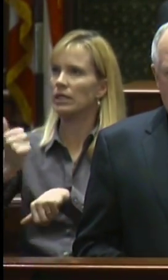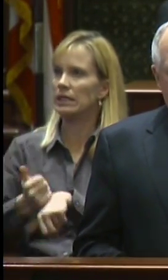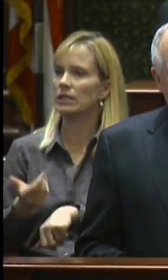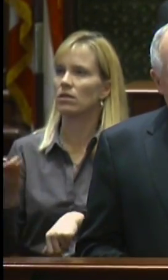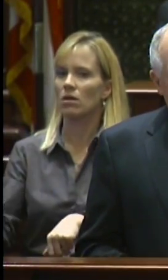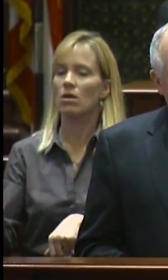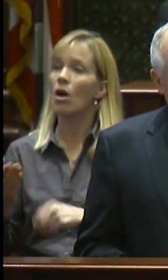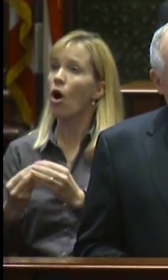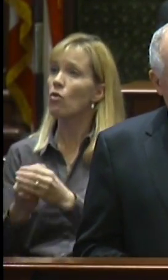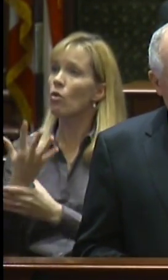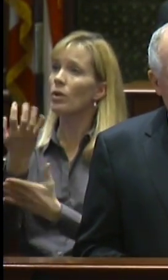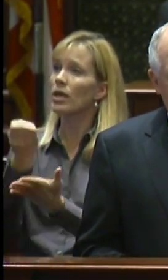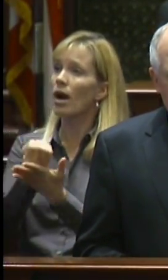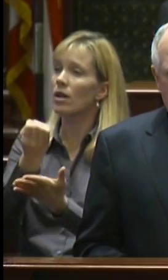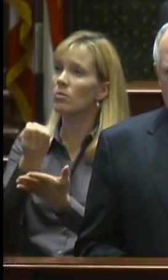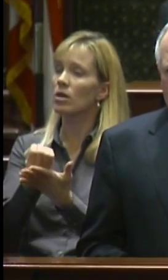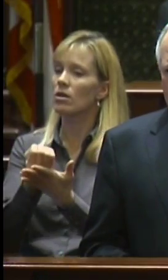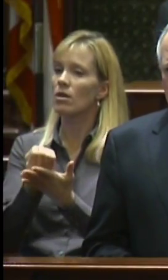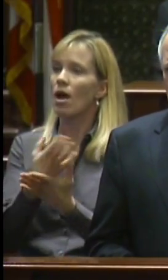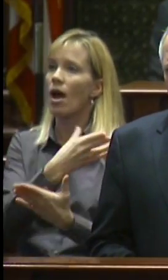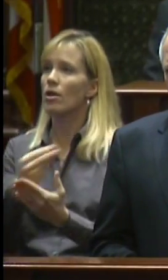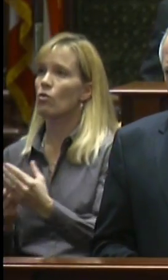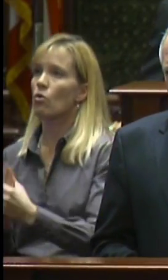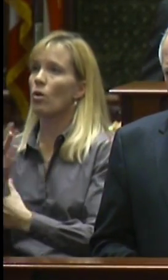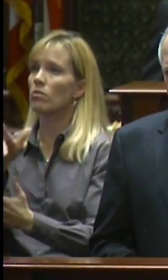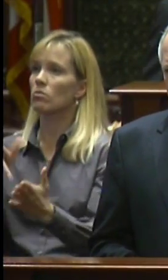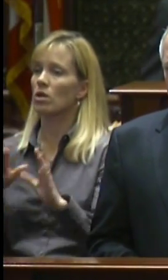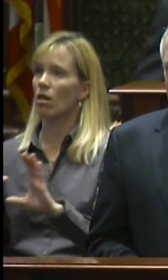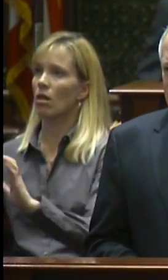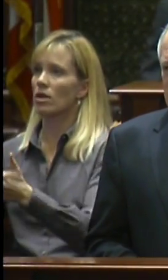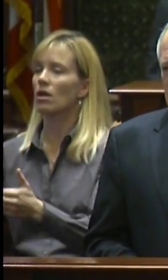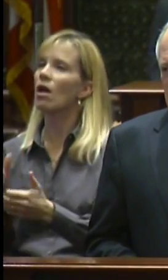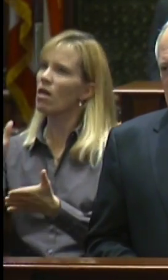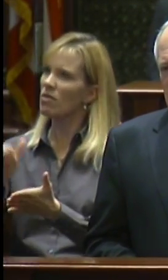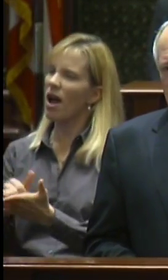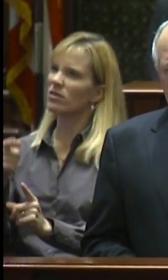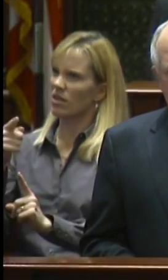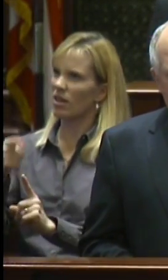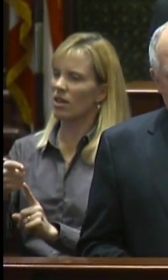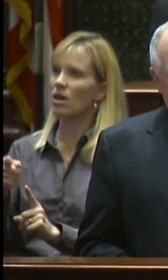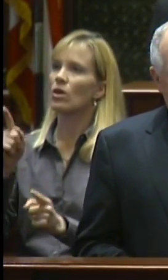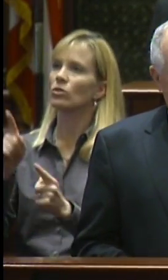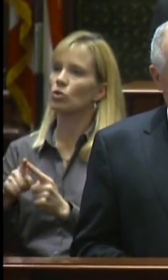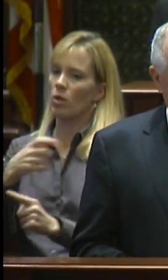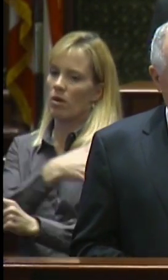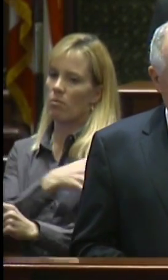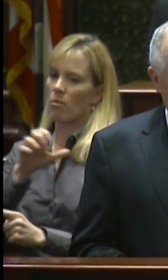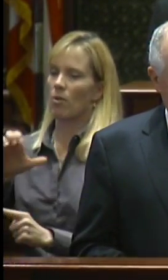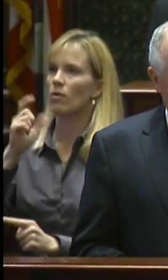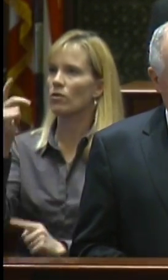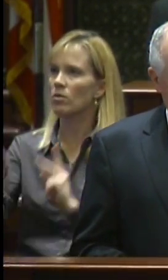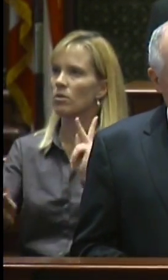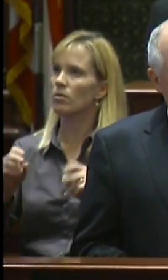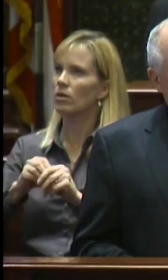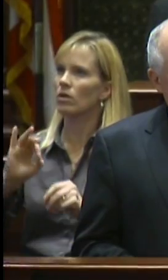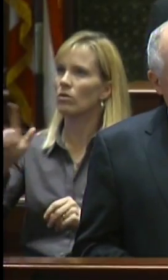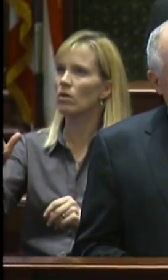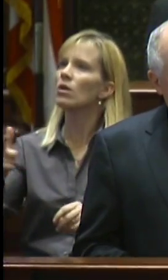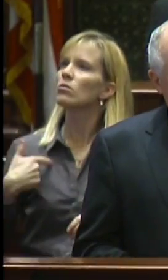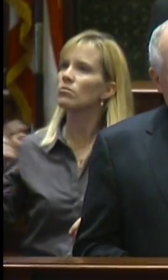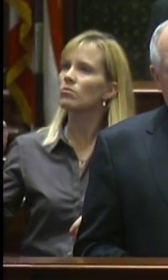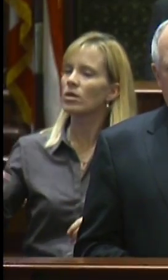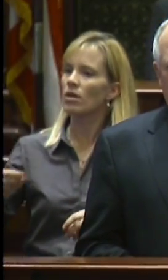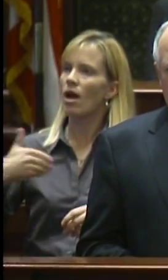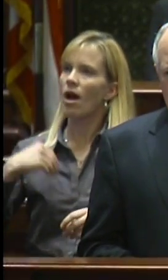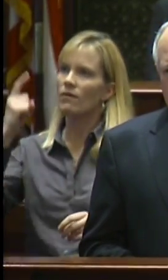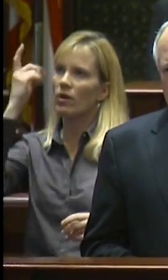A growing economy and a growing middle class, that's the key to to empowerment for the people of Illinois. We have to have